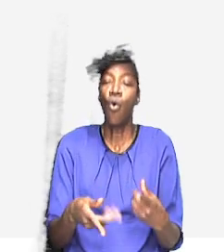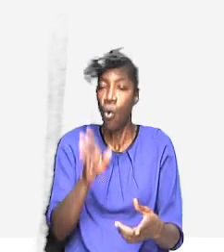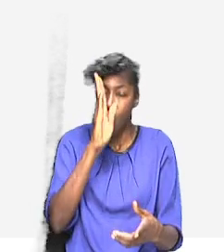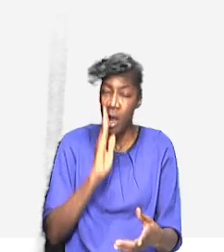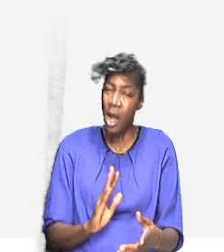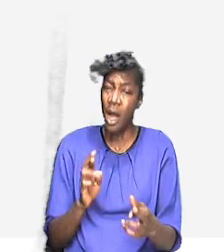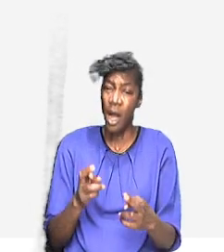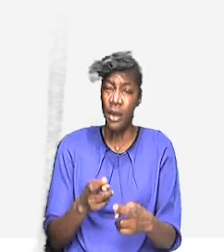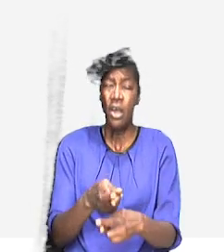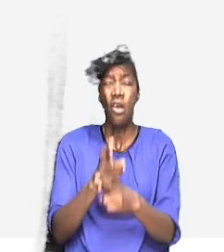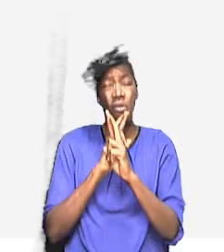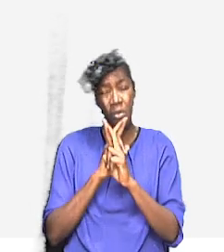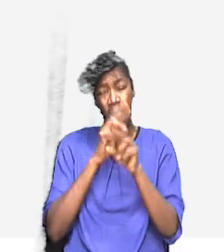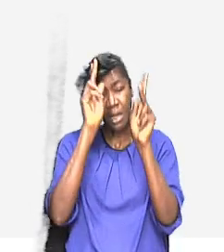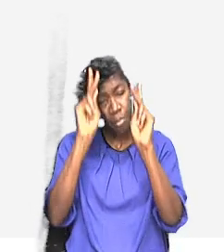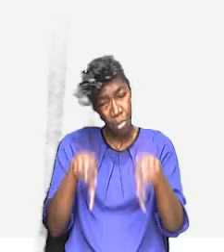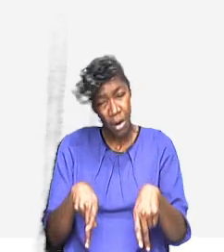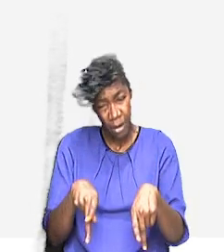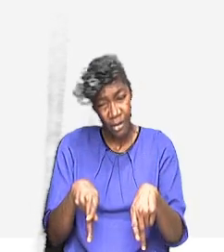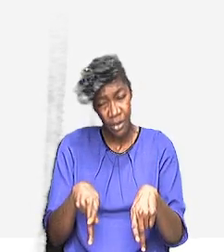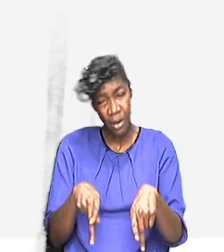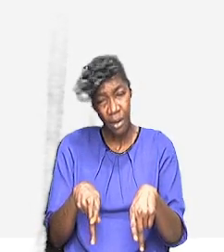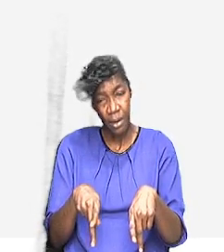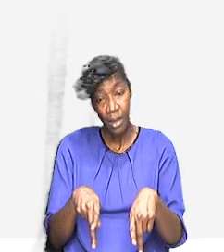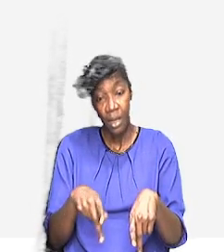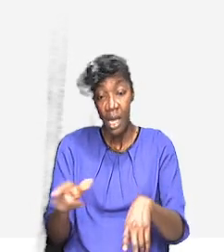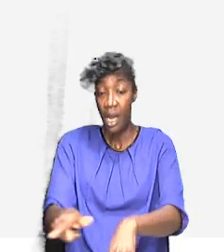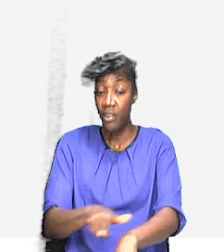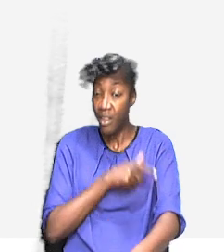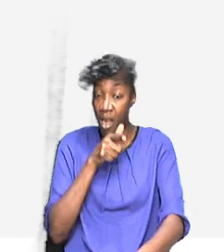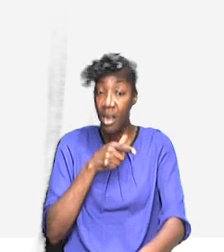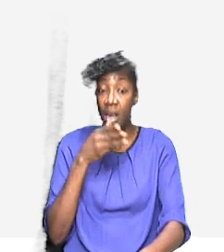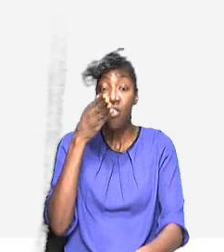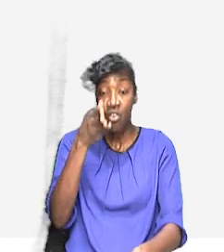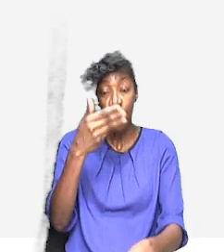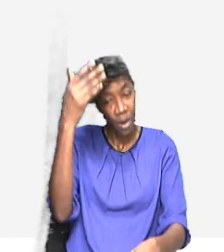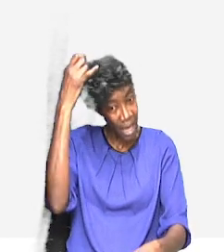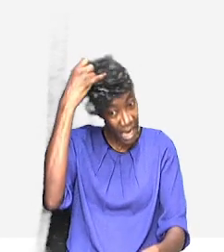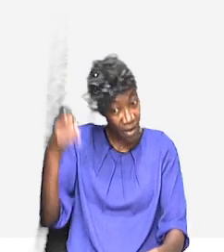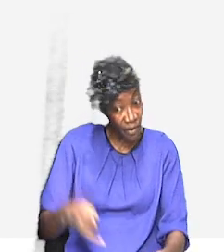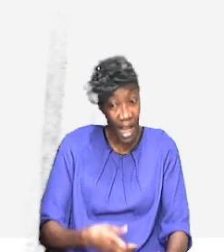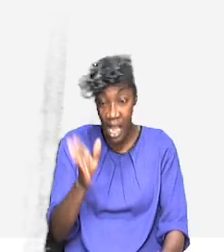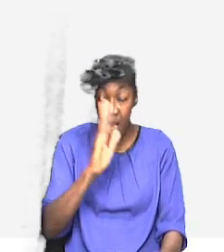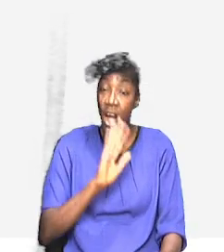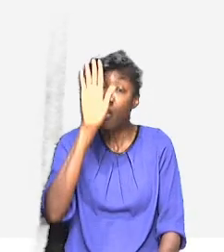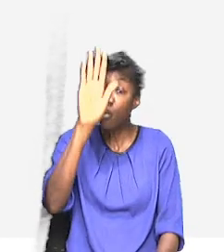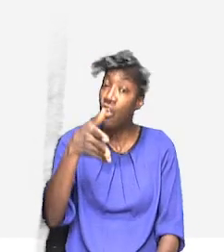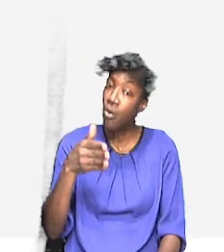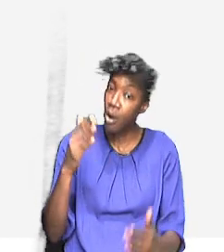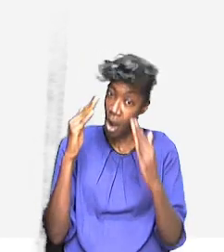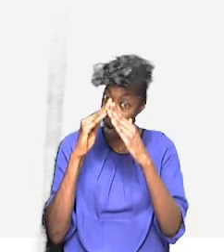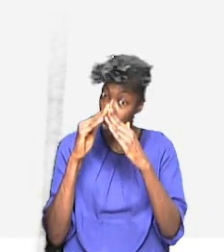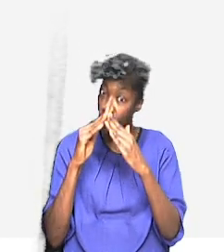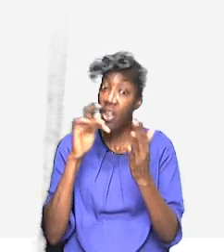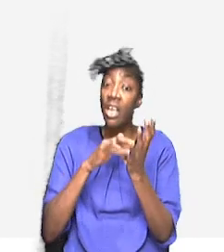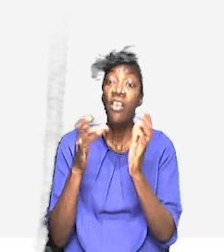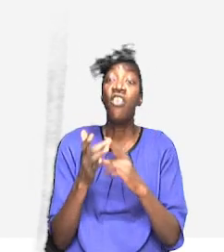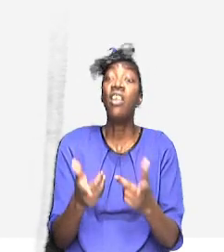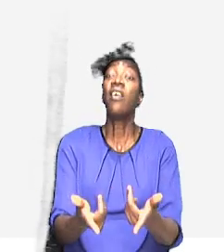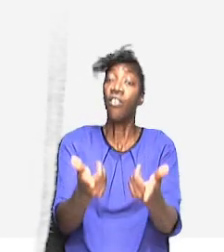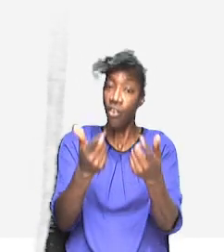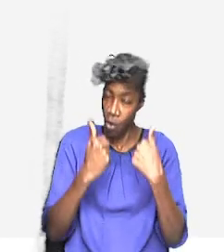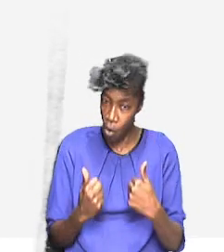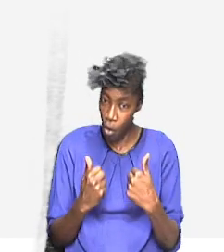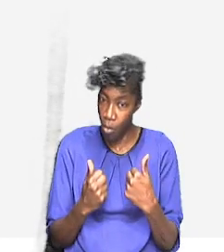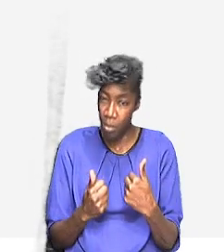a respecter of person. Amen. And as long as you invite God to your house, amen, he would come. Amen. It doesn't